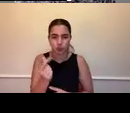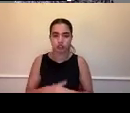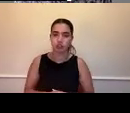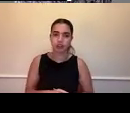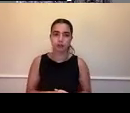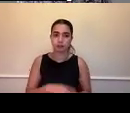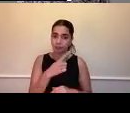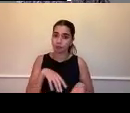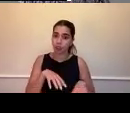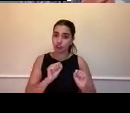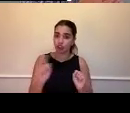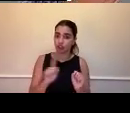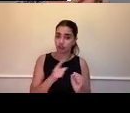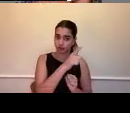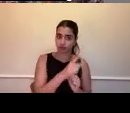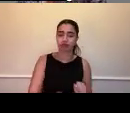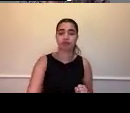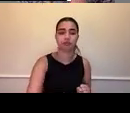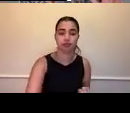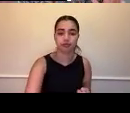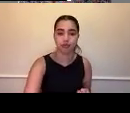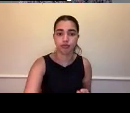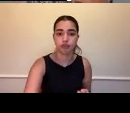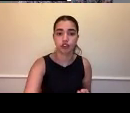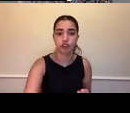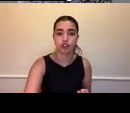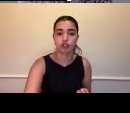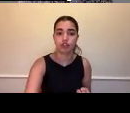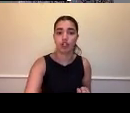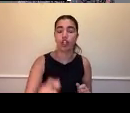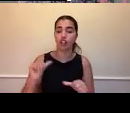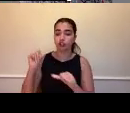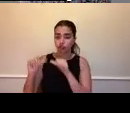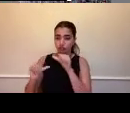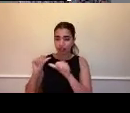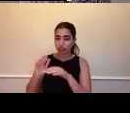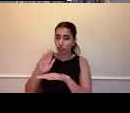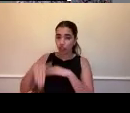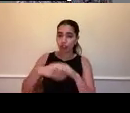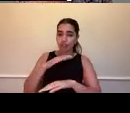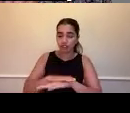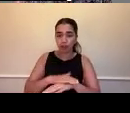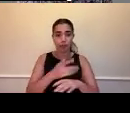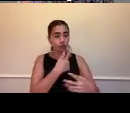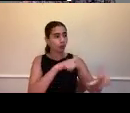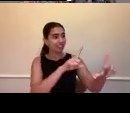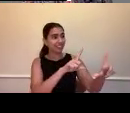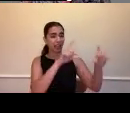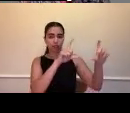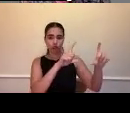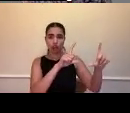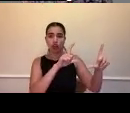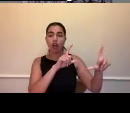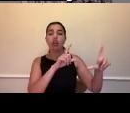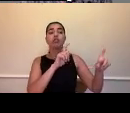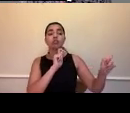is if we start looking at trends over time. So transforming the donut from a snapshot into a monitor. And this